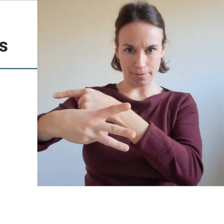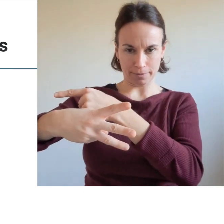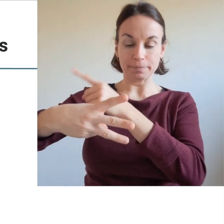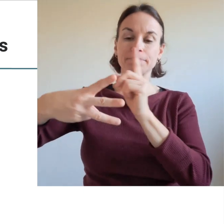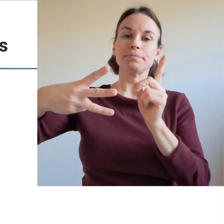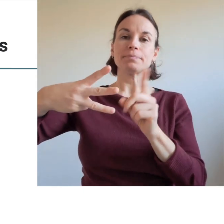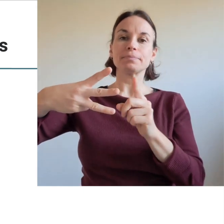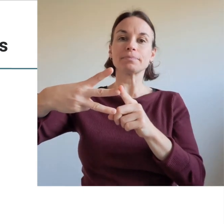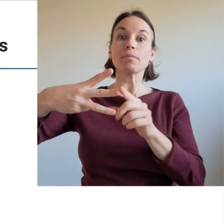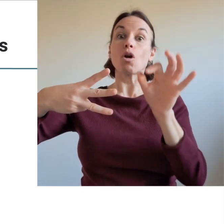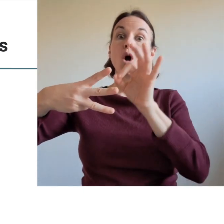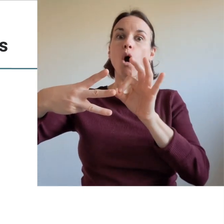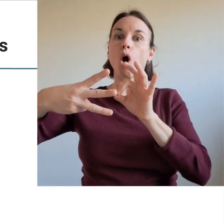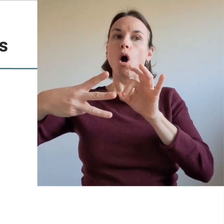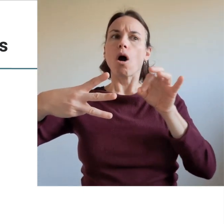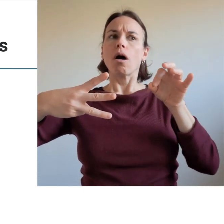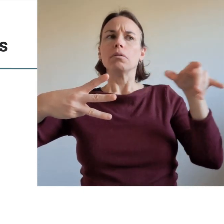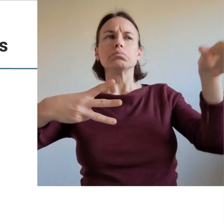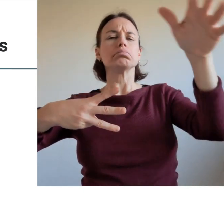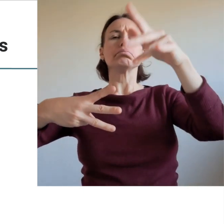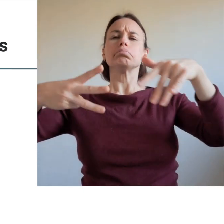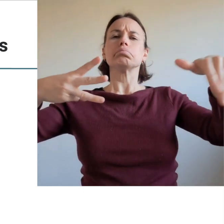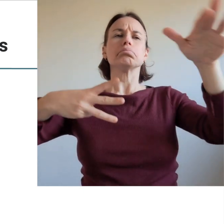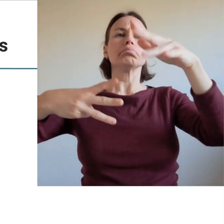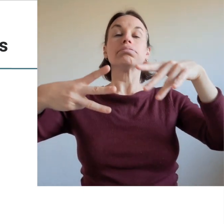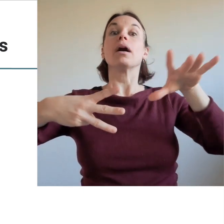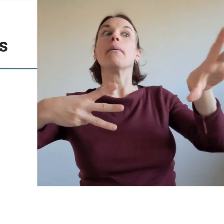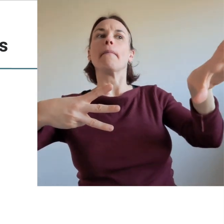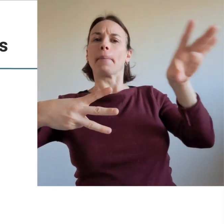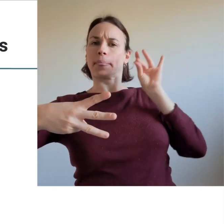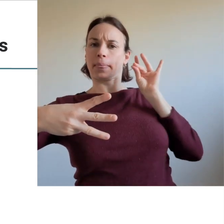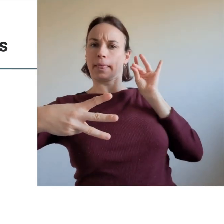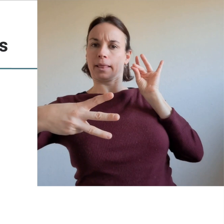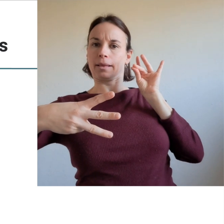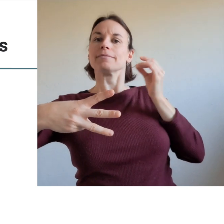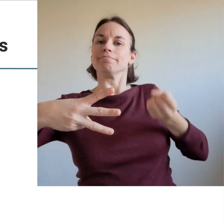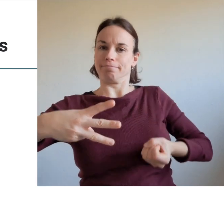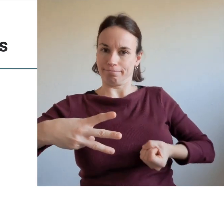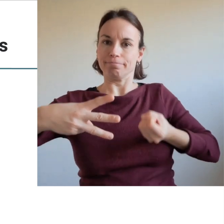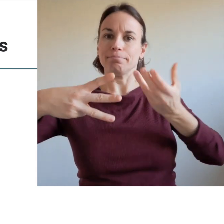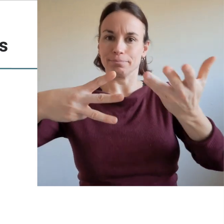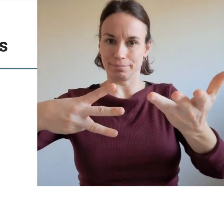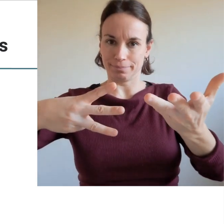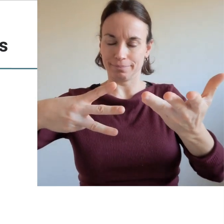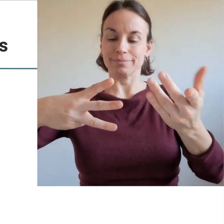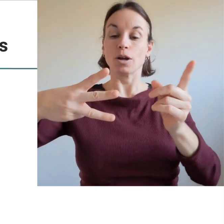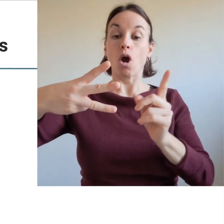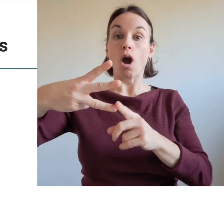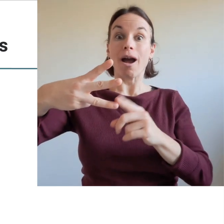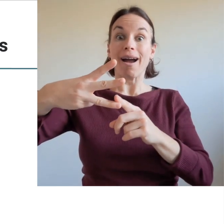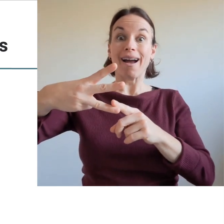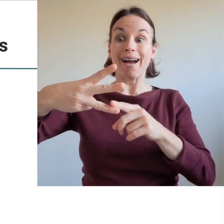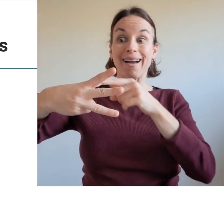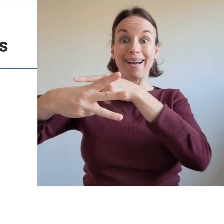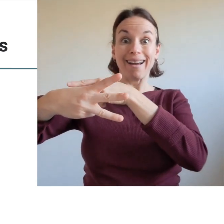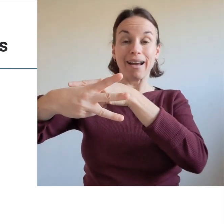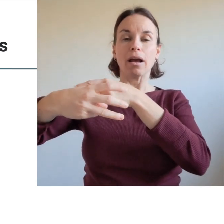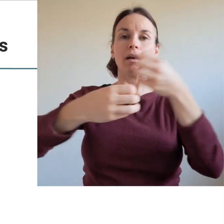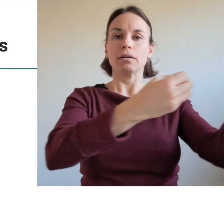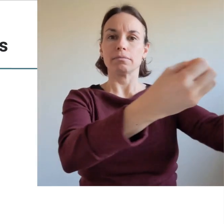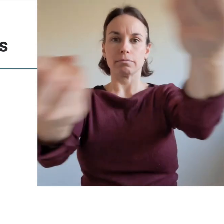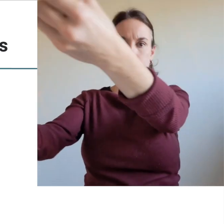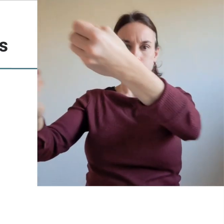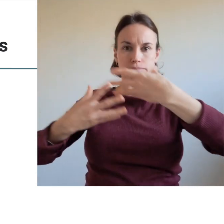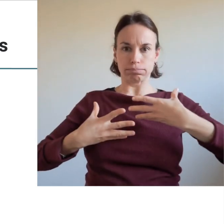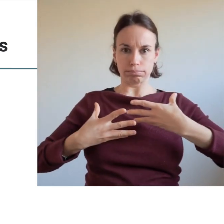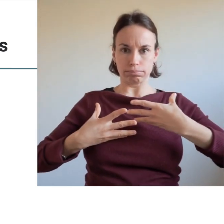signer infers the hitting event, and with context in which the signer has been told that there was a hitting event.